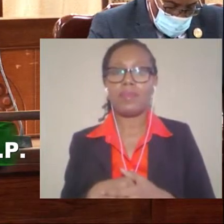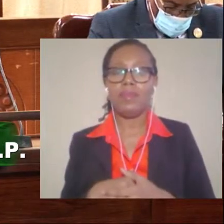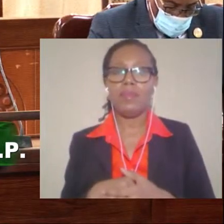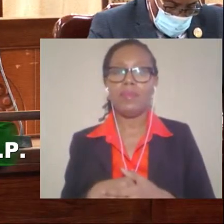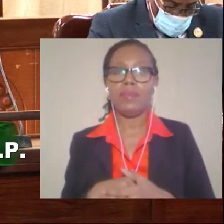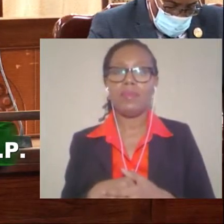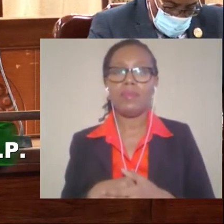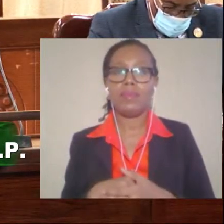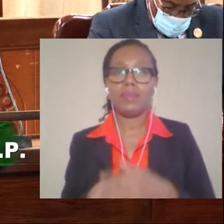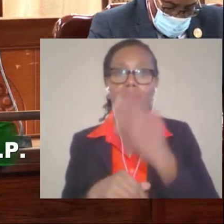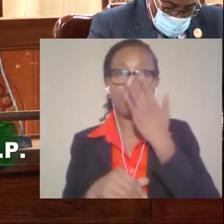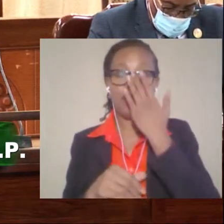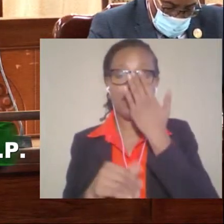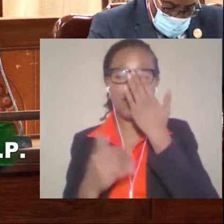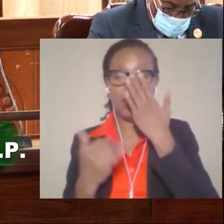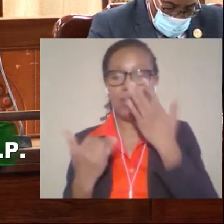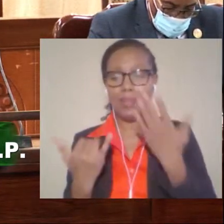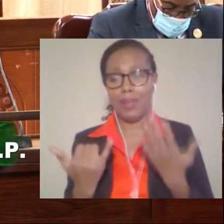depending on who you're talking to,